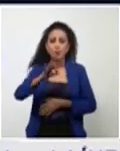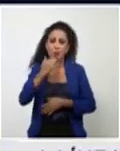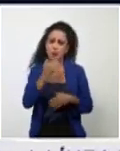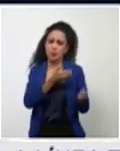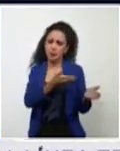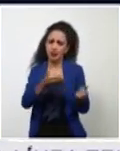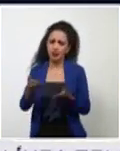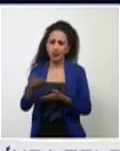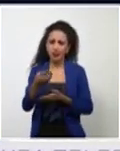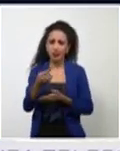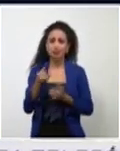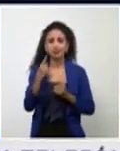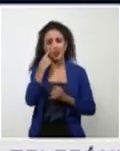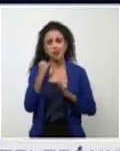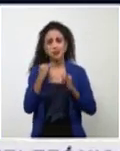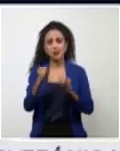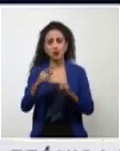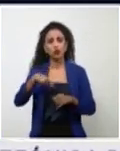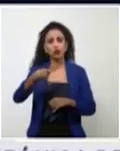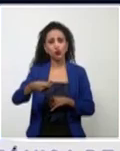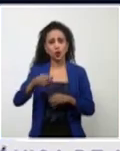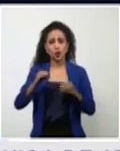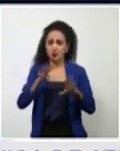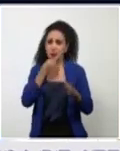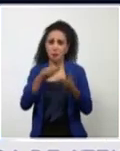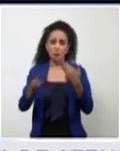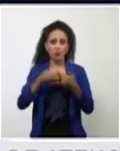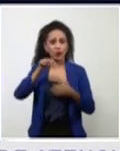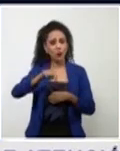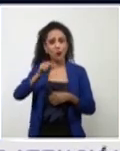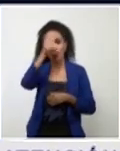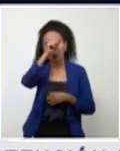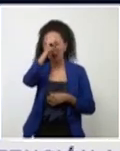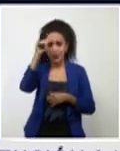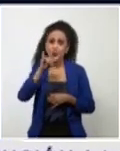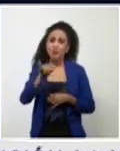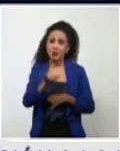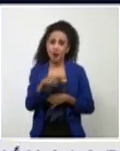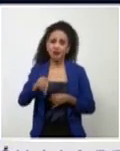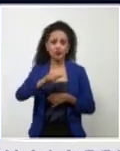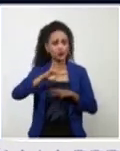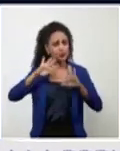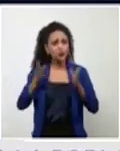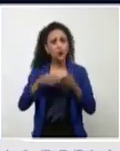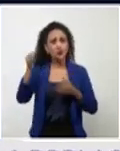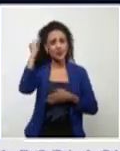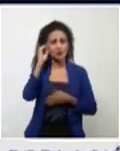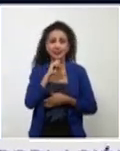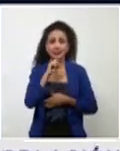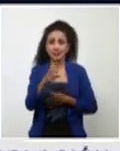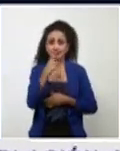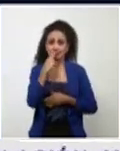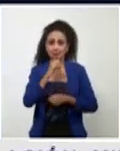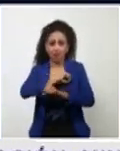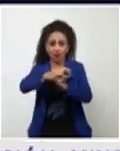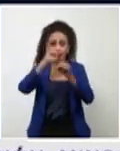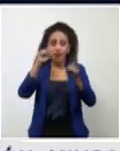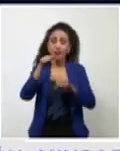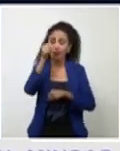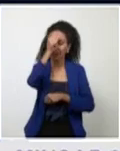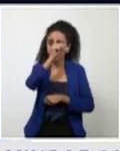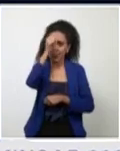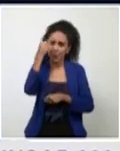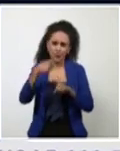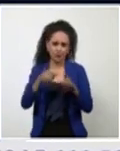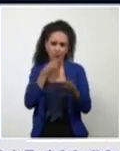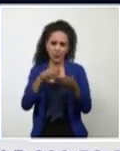Sundays. We always know that it is a little more difficult to get up early on Sundays.